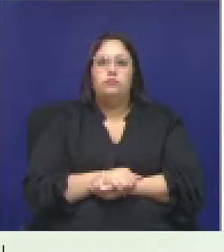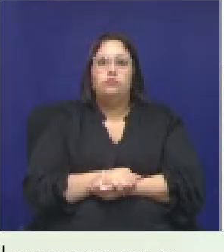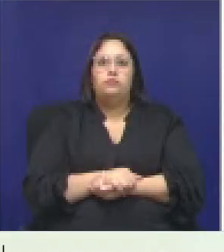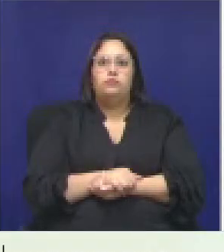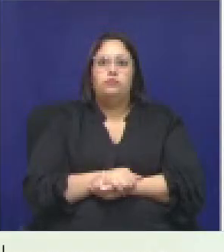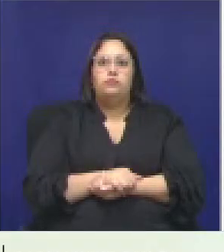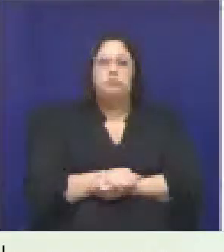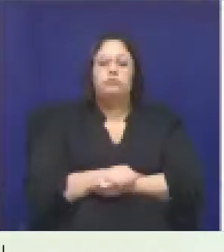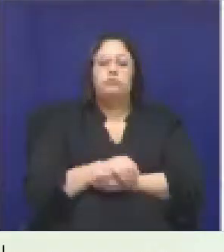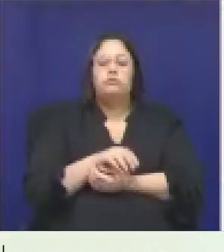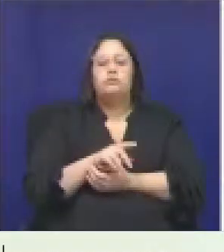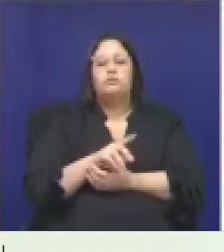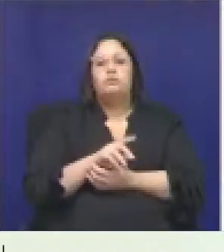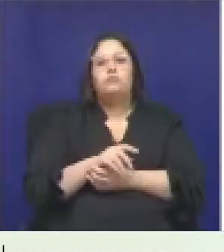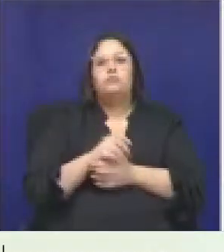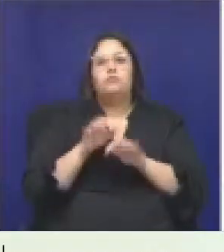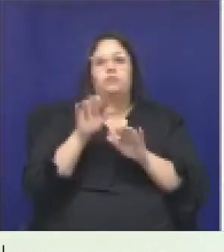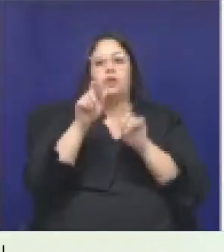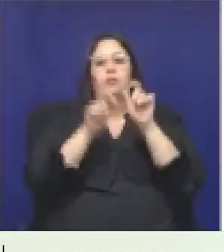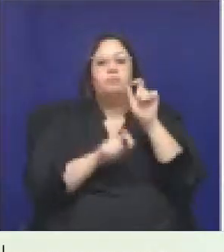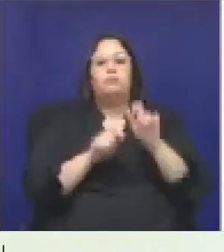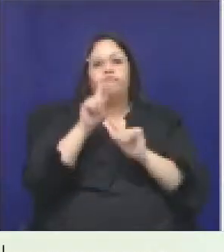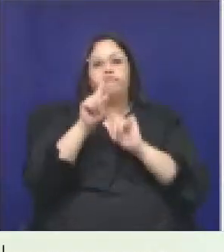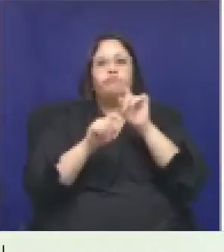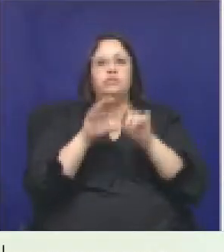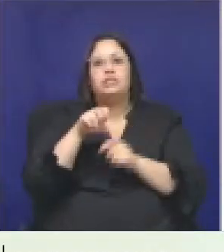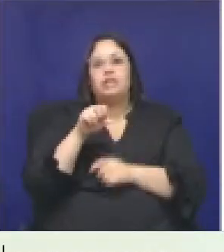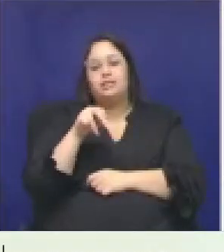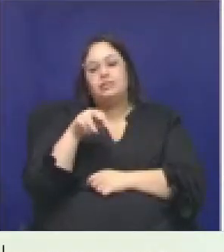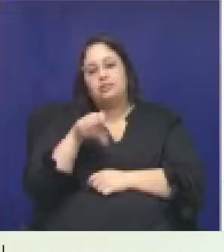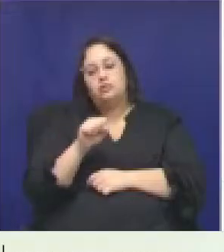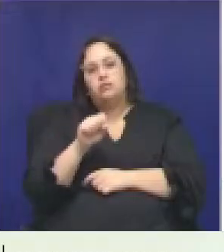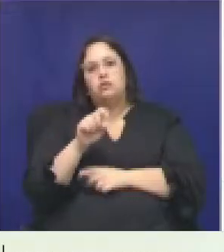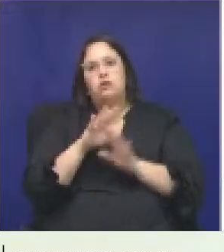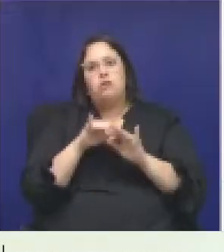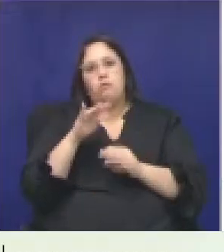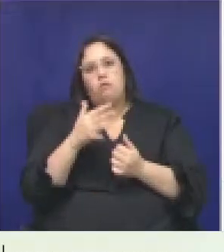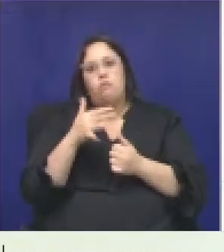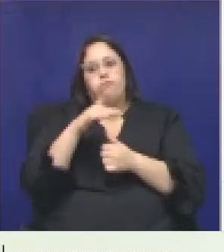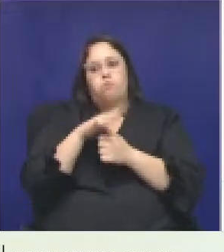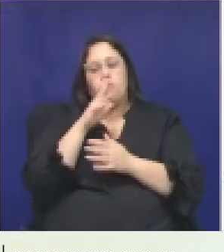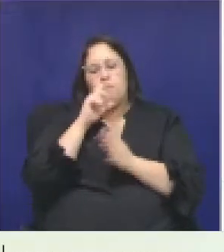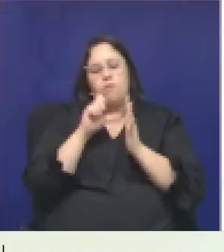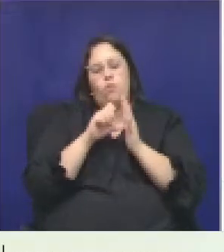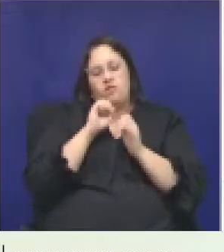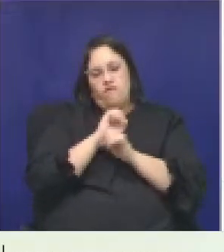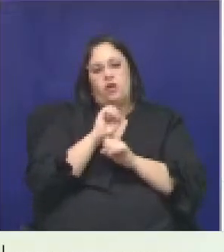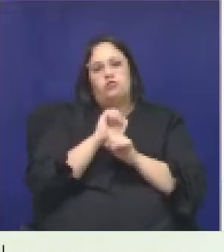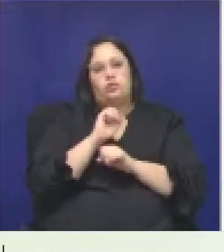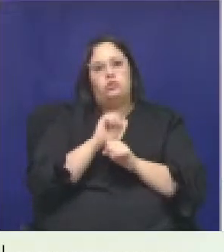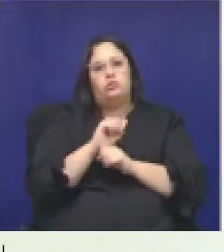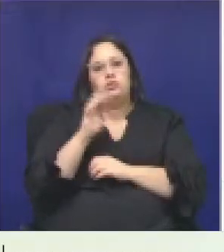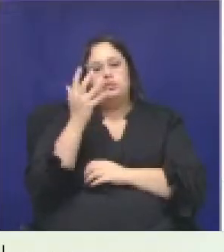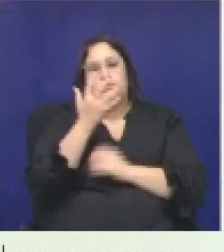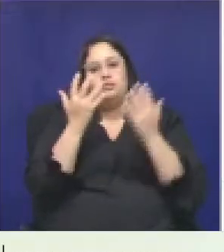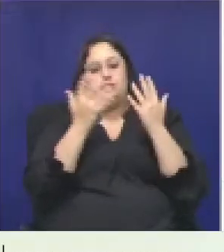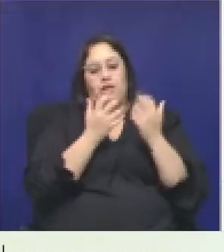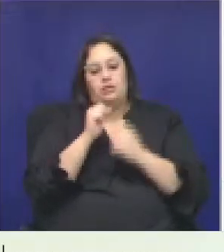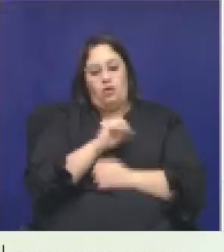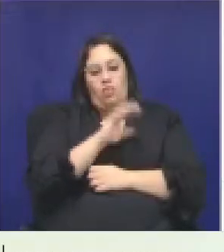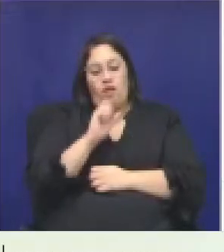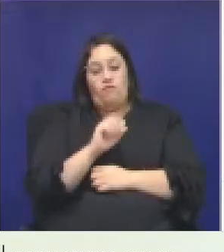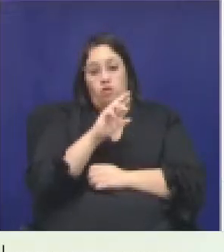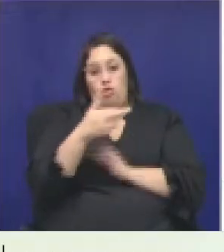The census is one of those the most important functions of Stats SA. In its role to